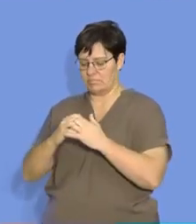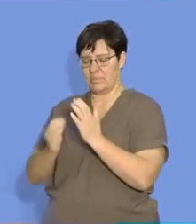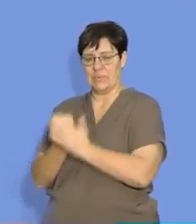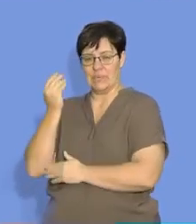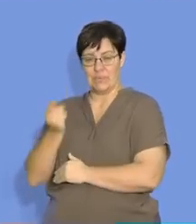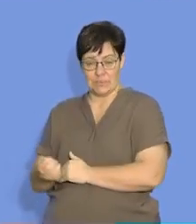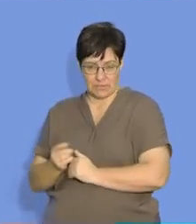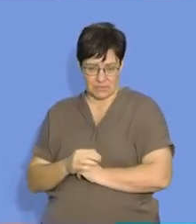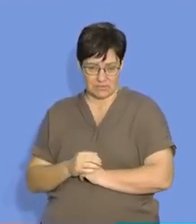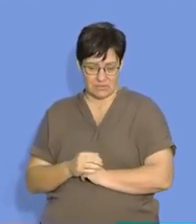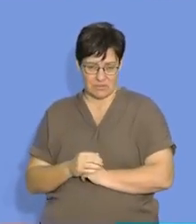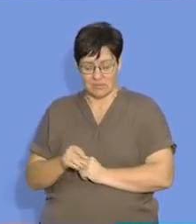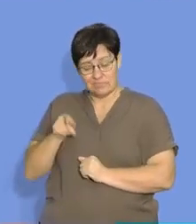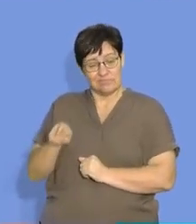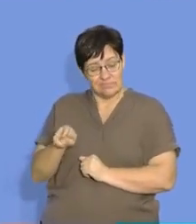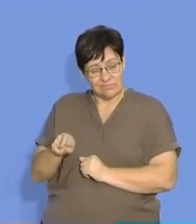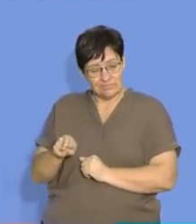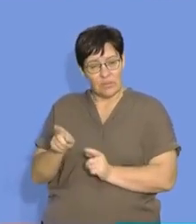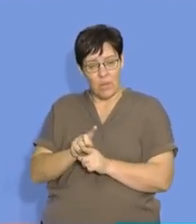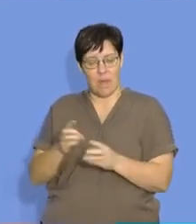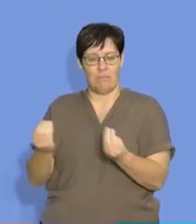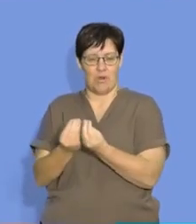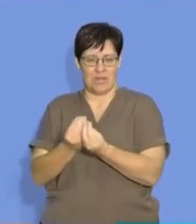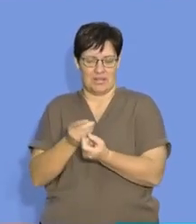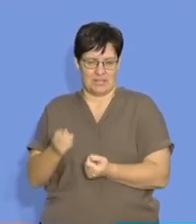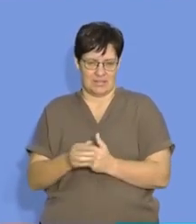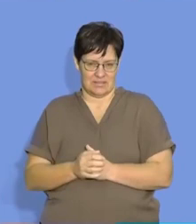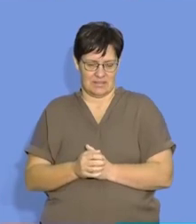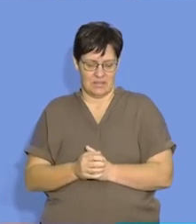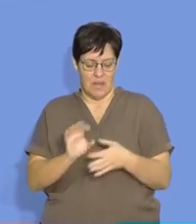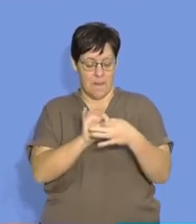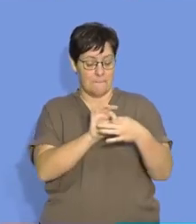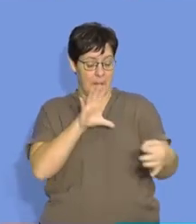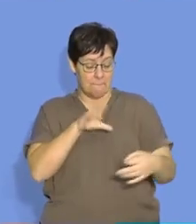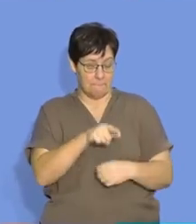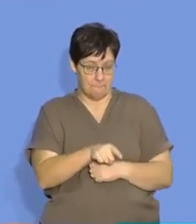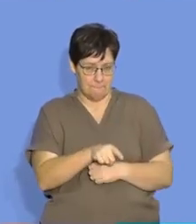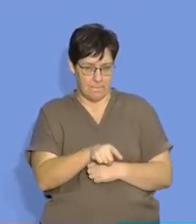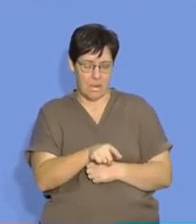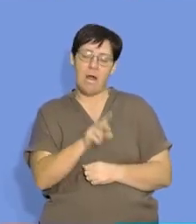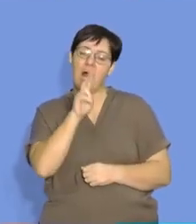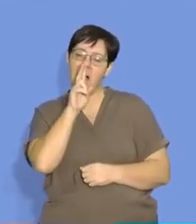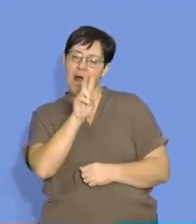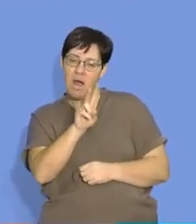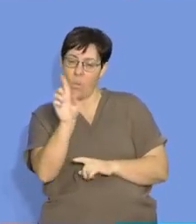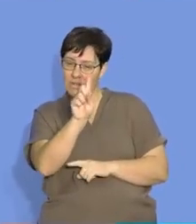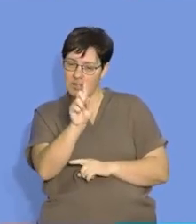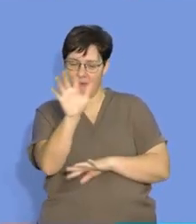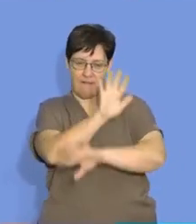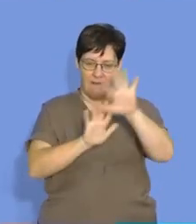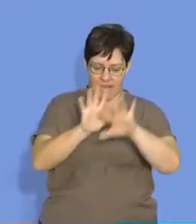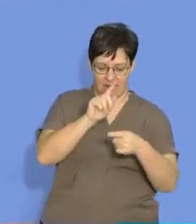form new substances. These substances are called products. To break the bonds, we will see